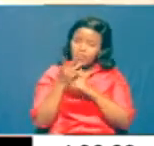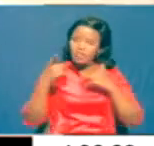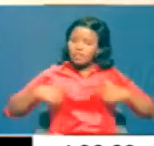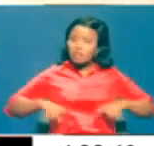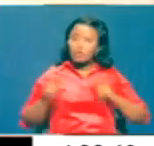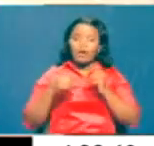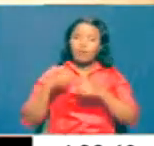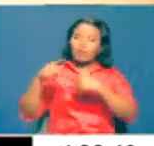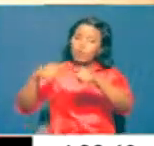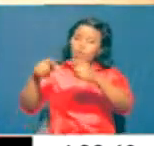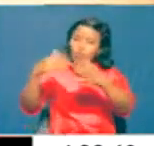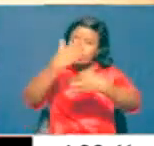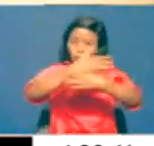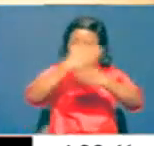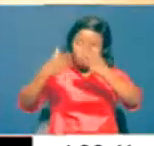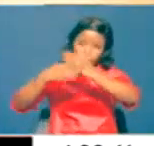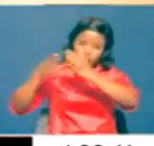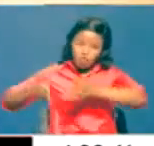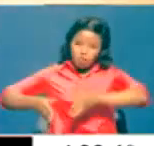road.